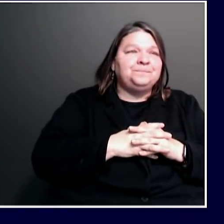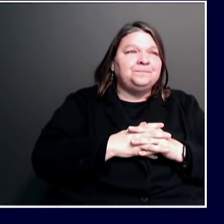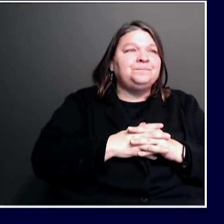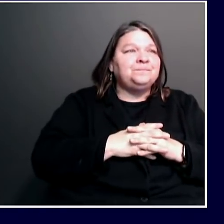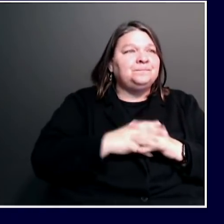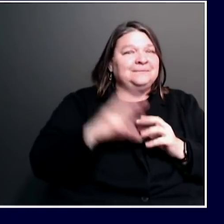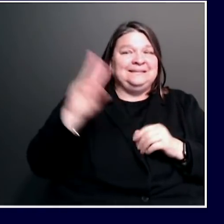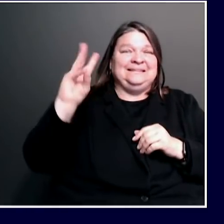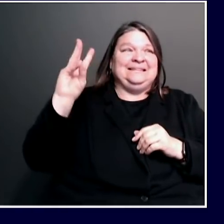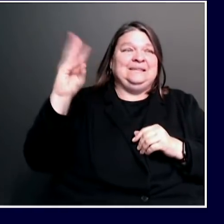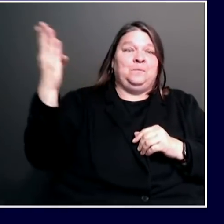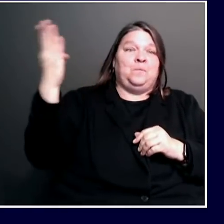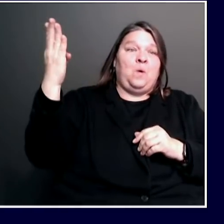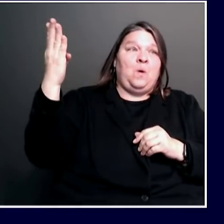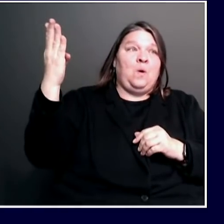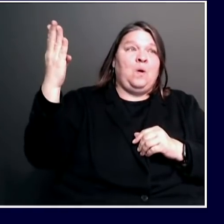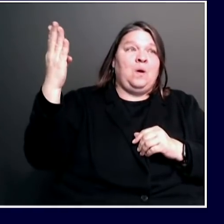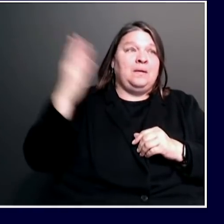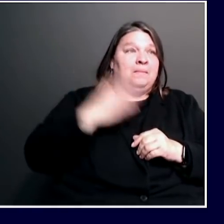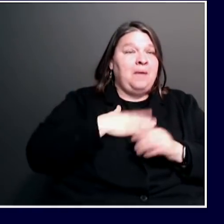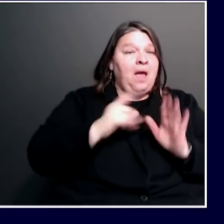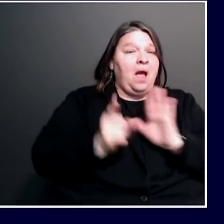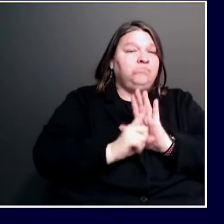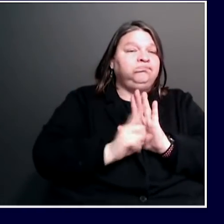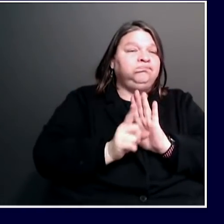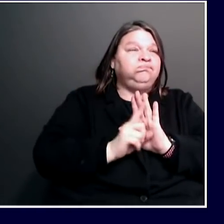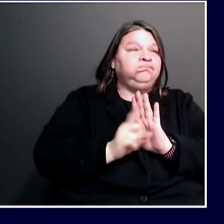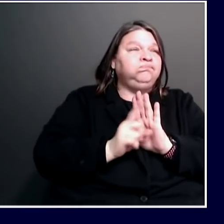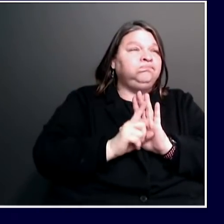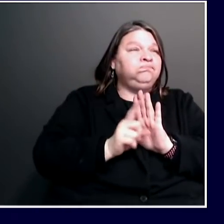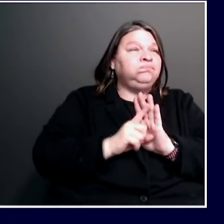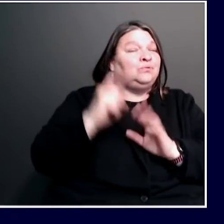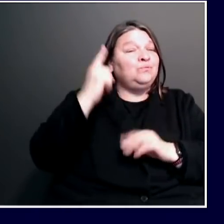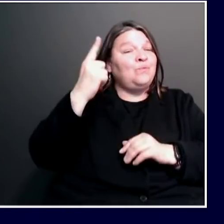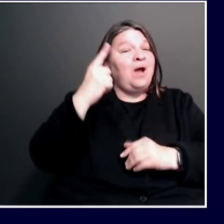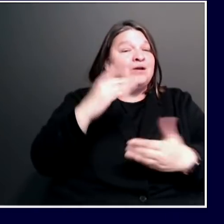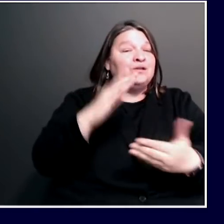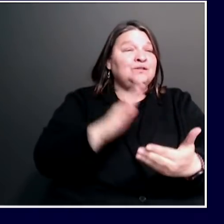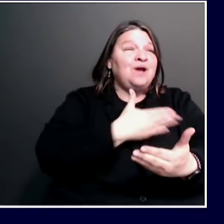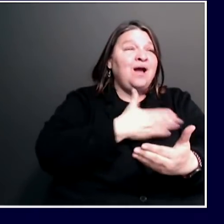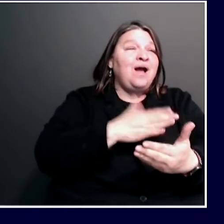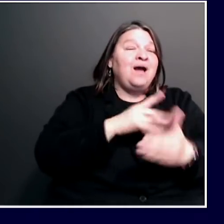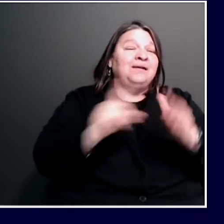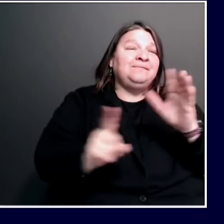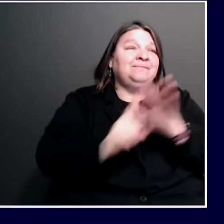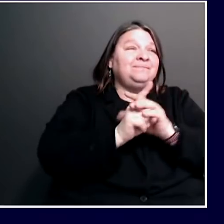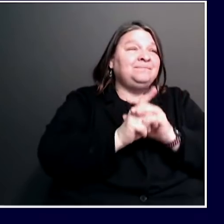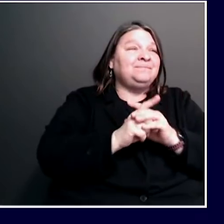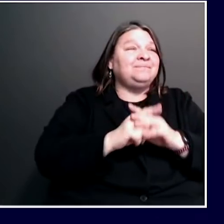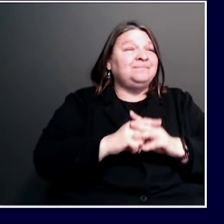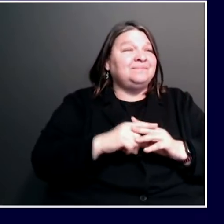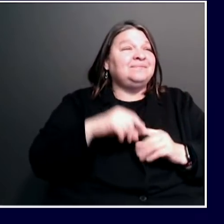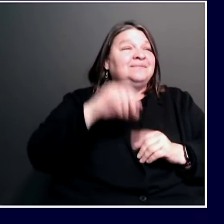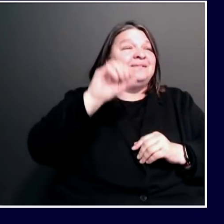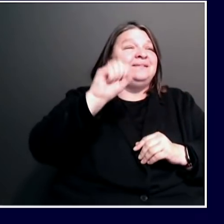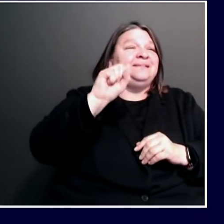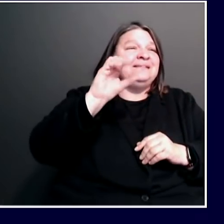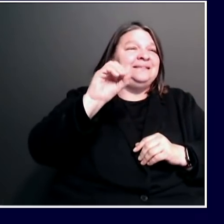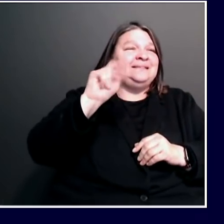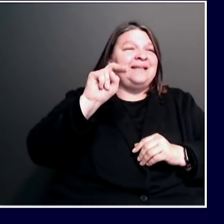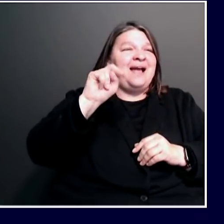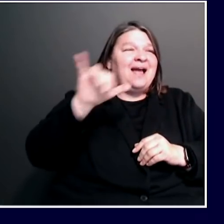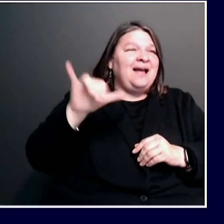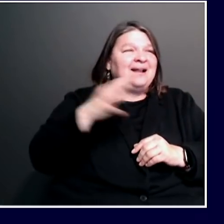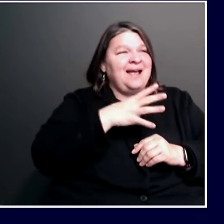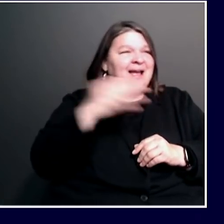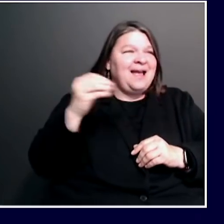clock radio went off and Sonny and Cher were playing. And this is exactly what I was thinking about. Going forward,